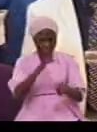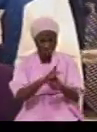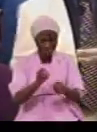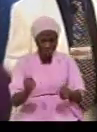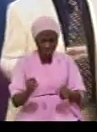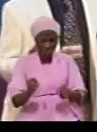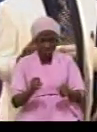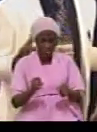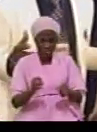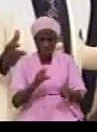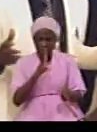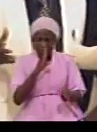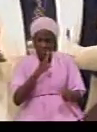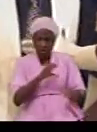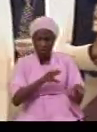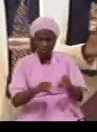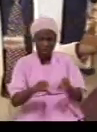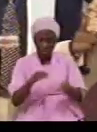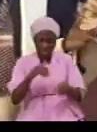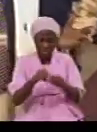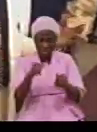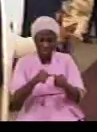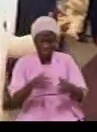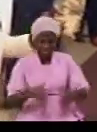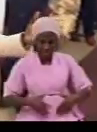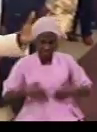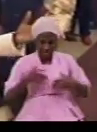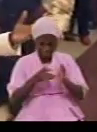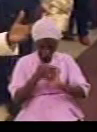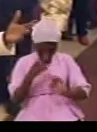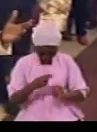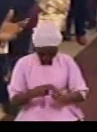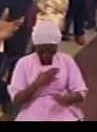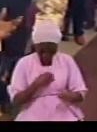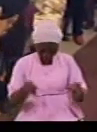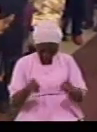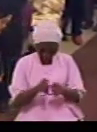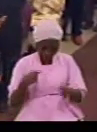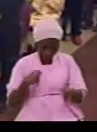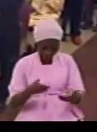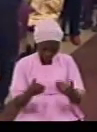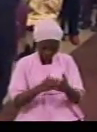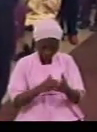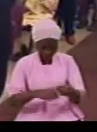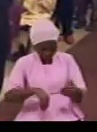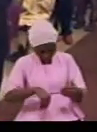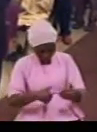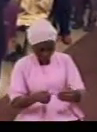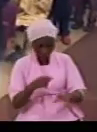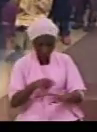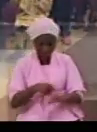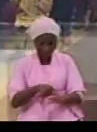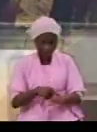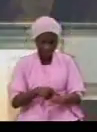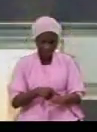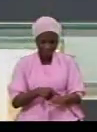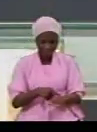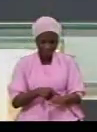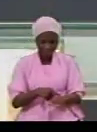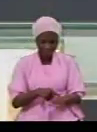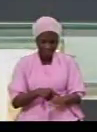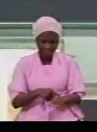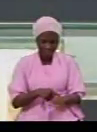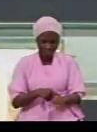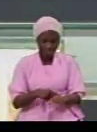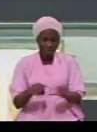on, being fulfilled in every life. And as we come back another time, we'll come back